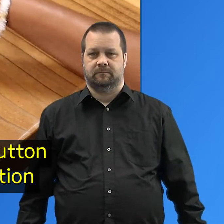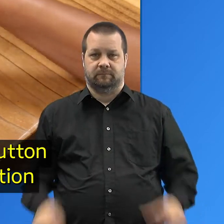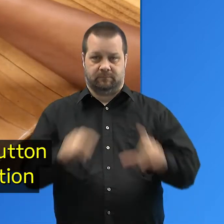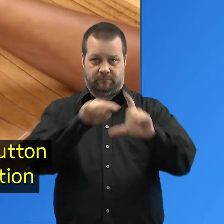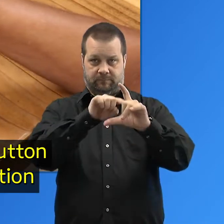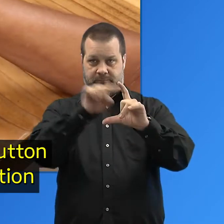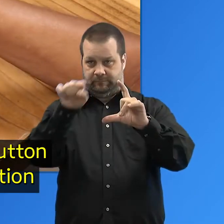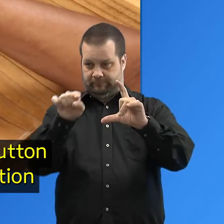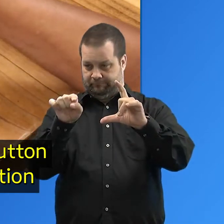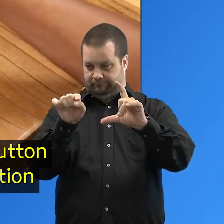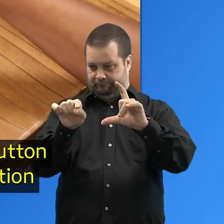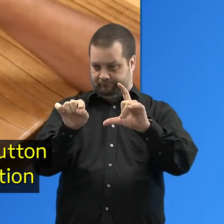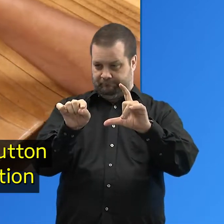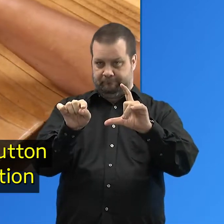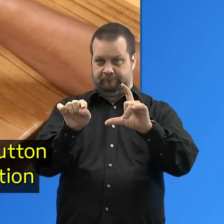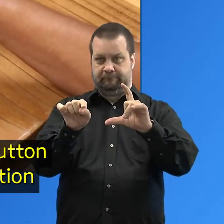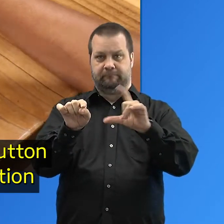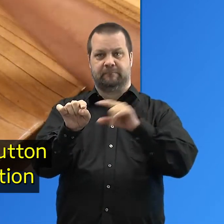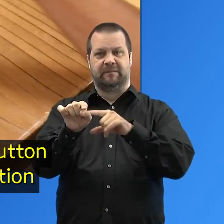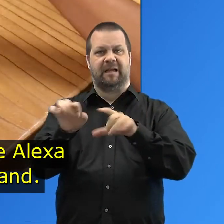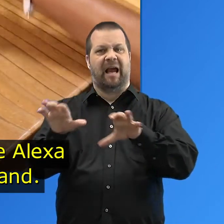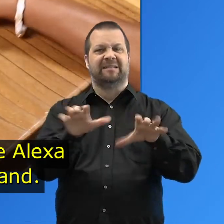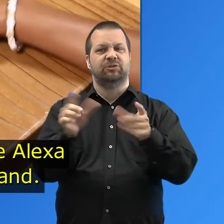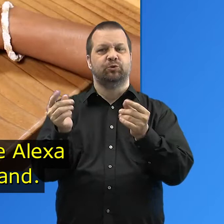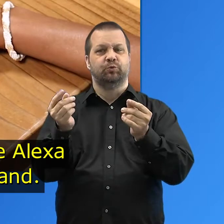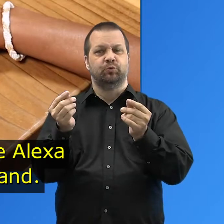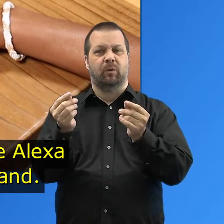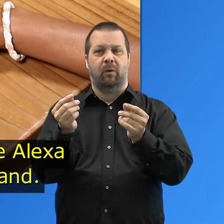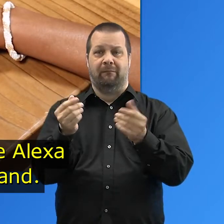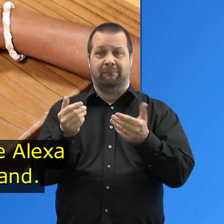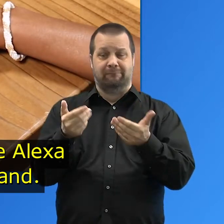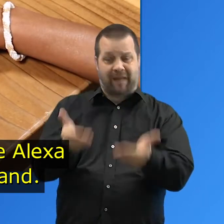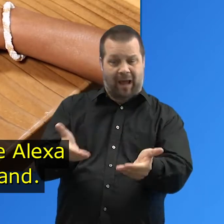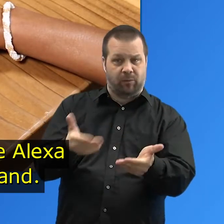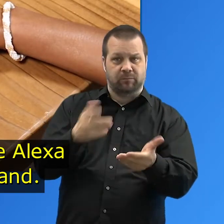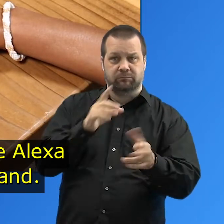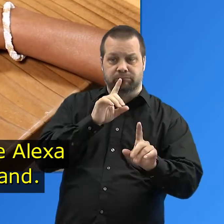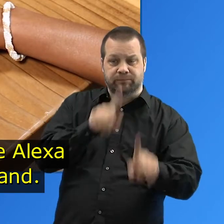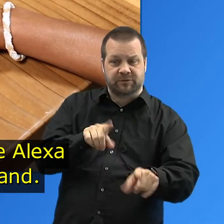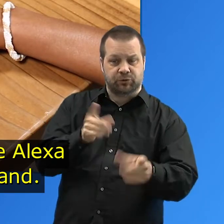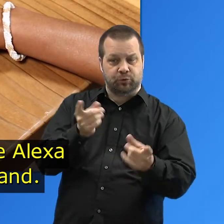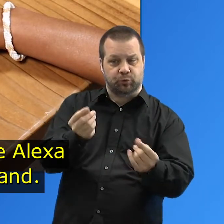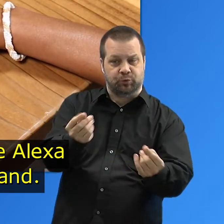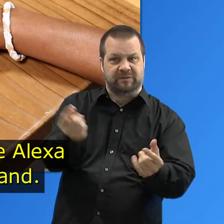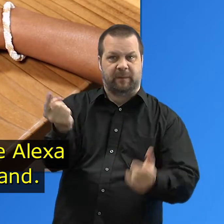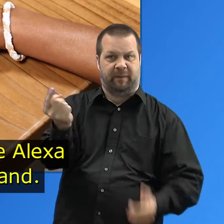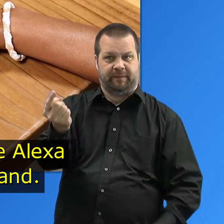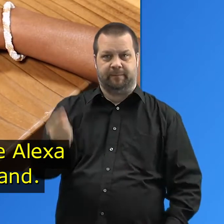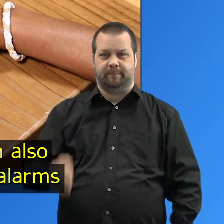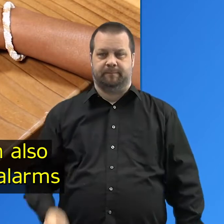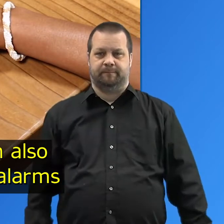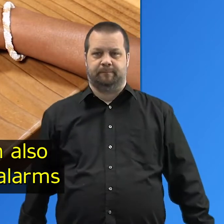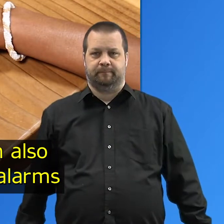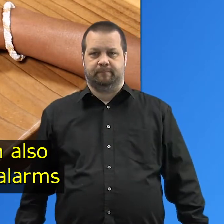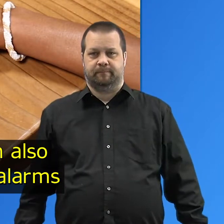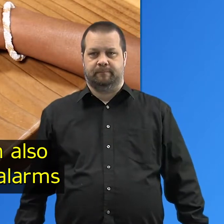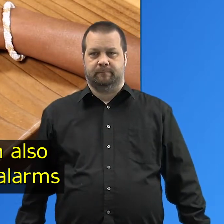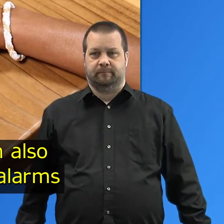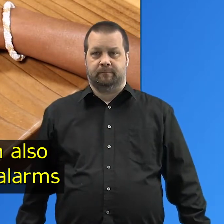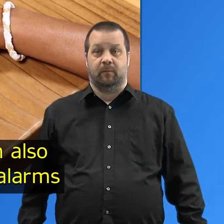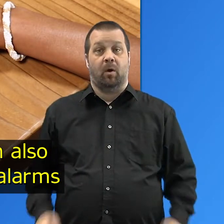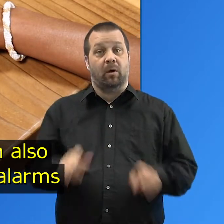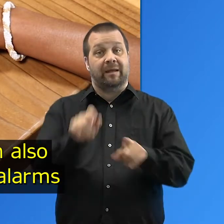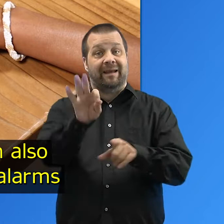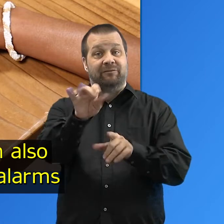Pressing the action button at the 3 o'clock position will allow you to initiate Alexa to complete a command. The action button